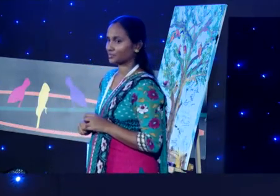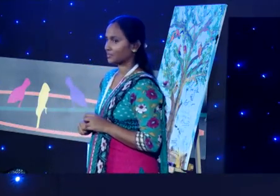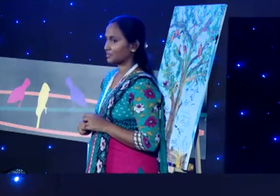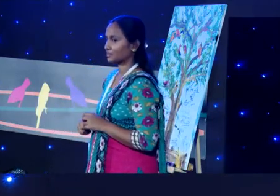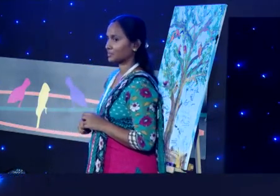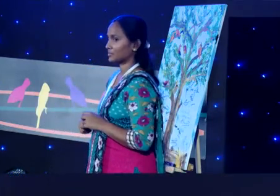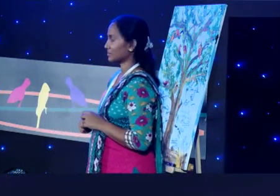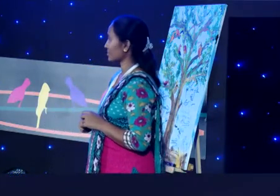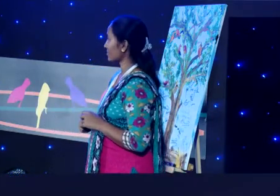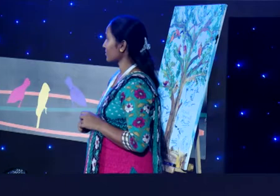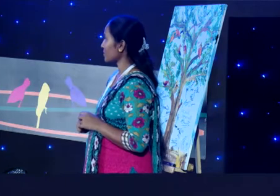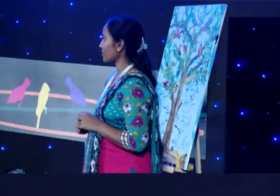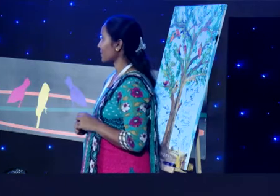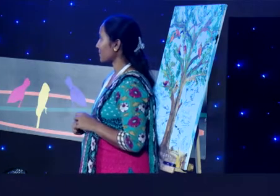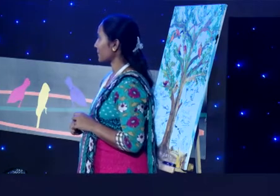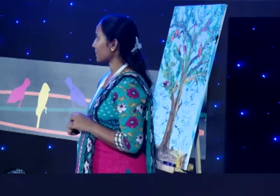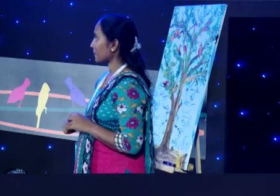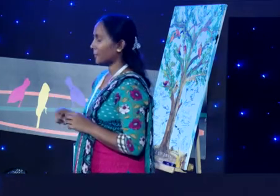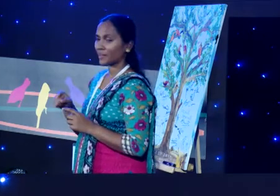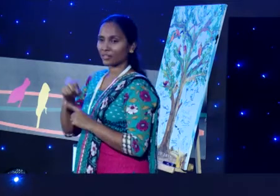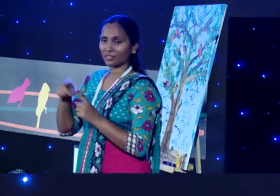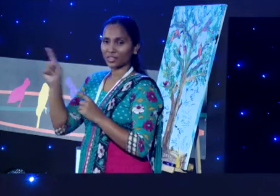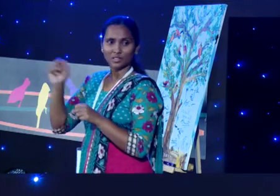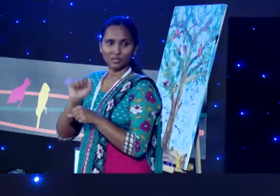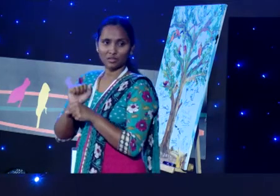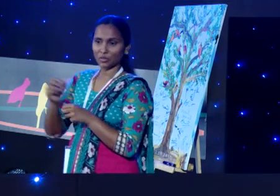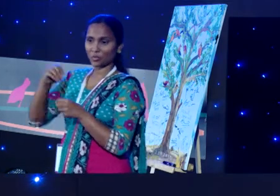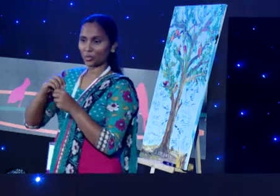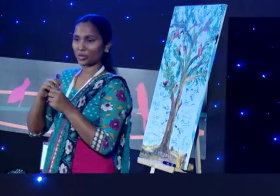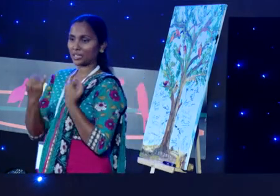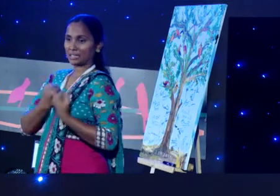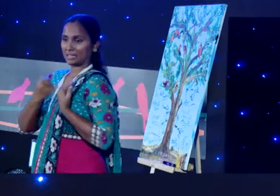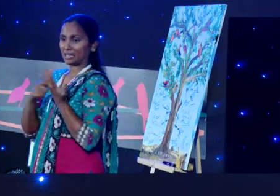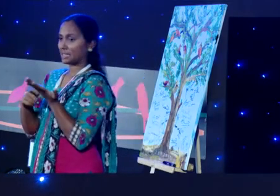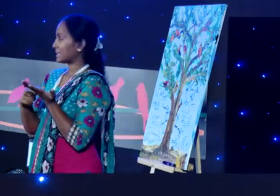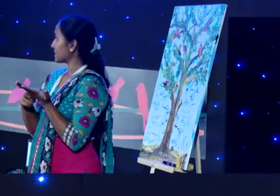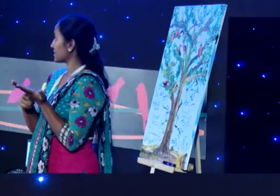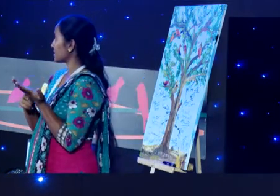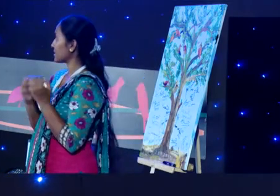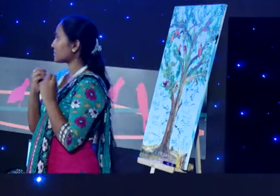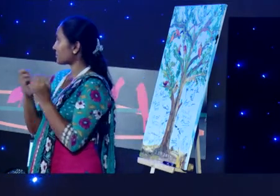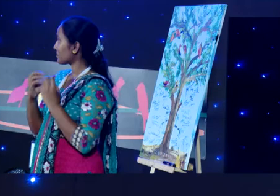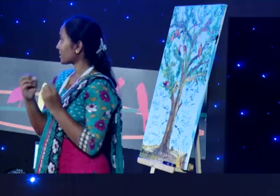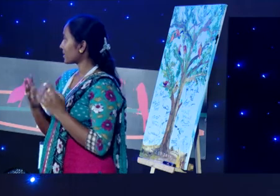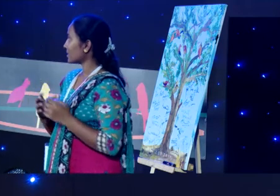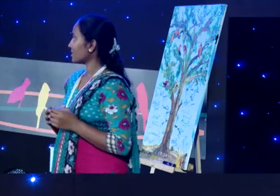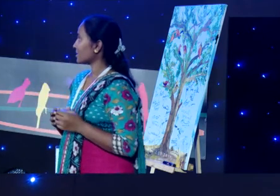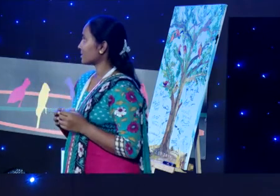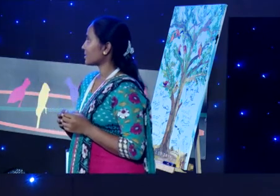way. While I was working on a lot of futuristic technologies, speech, multi-touch, gesture-based